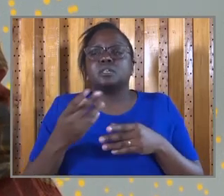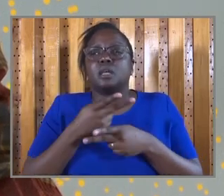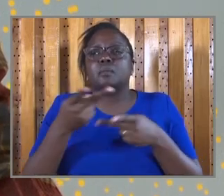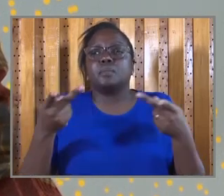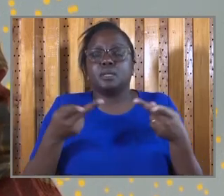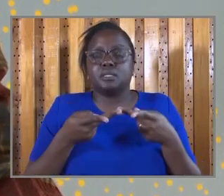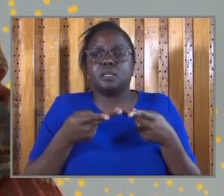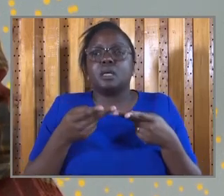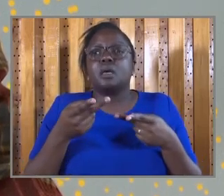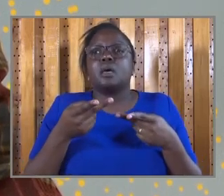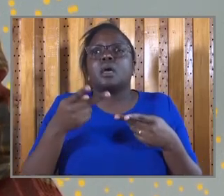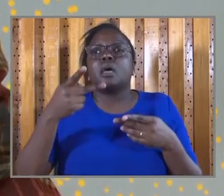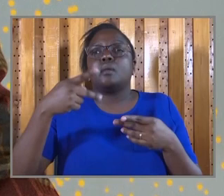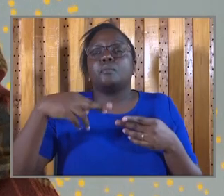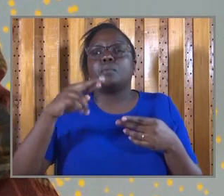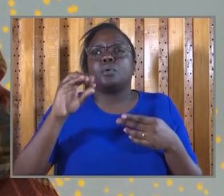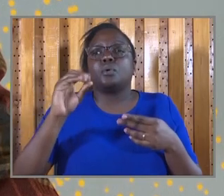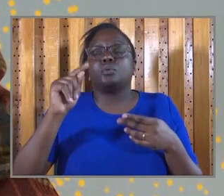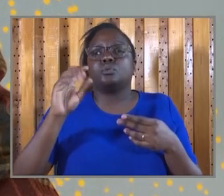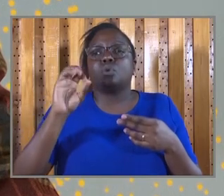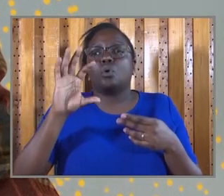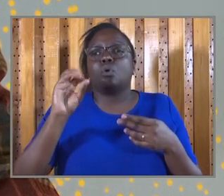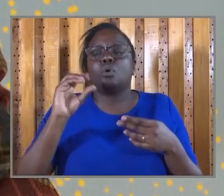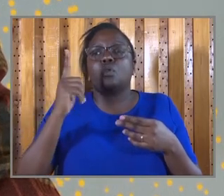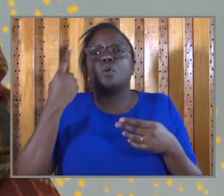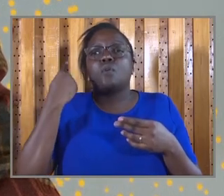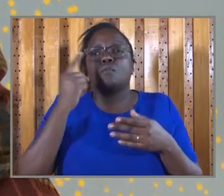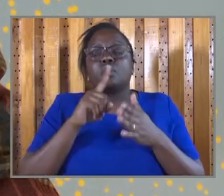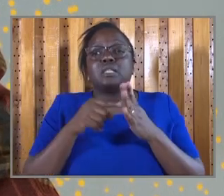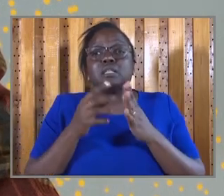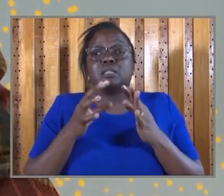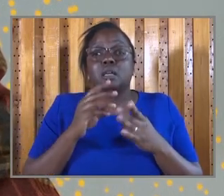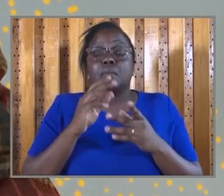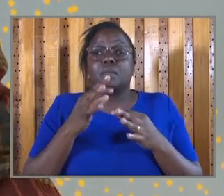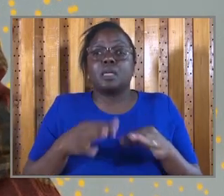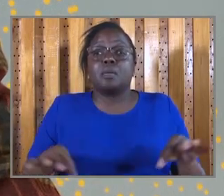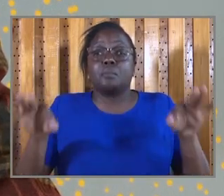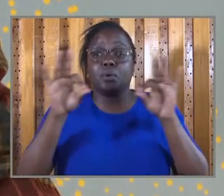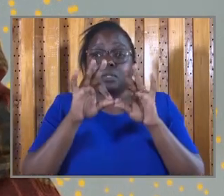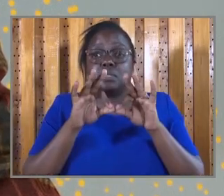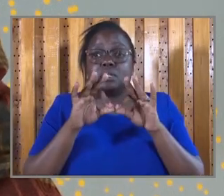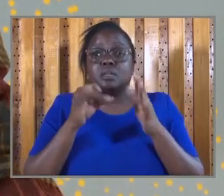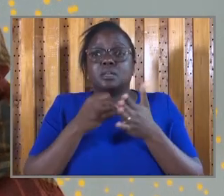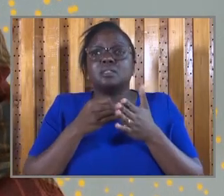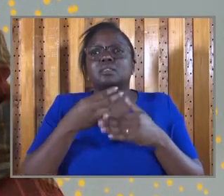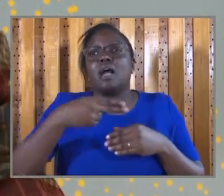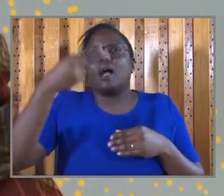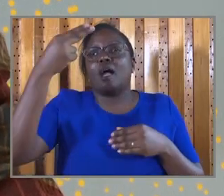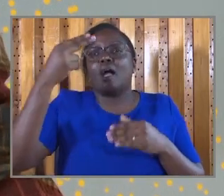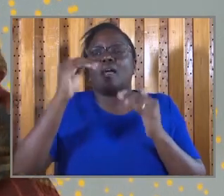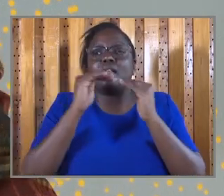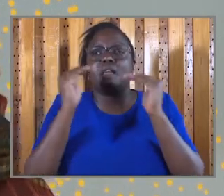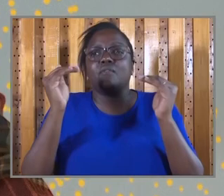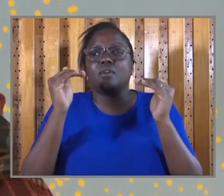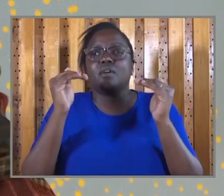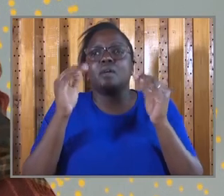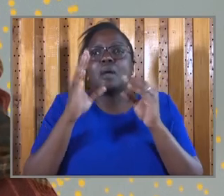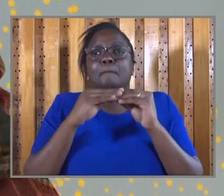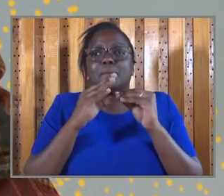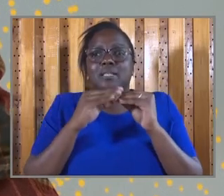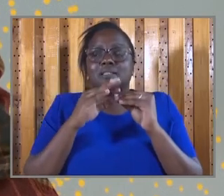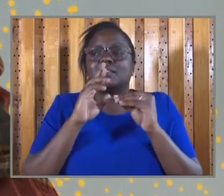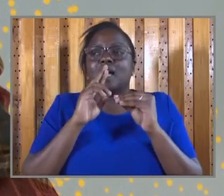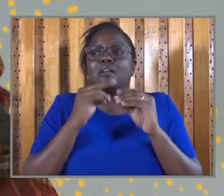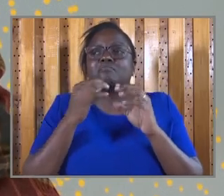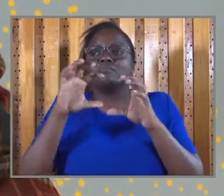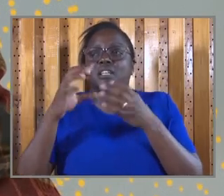place and protocols for this important or high-level meeting. He says it's high-level, so meetings are categorized